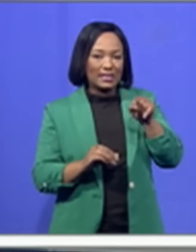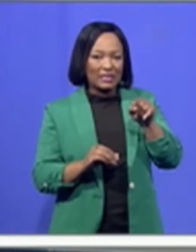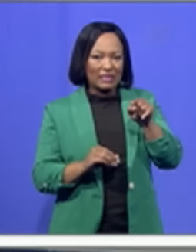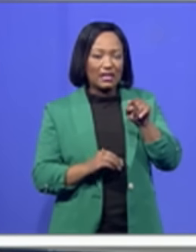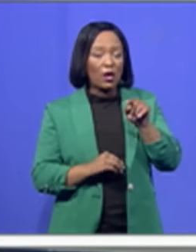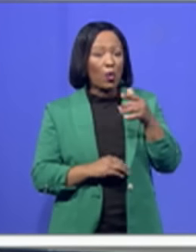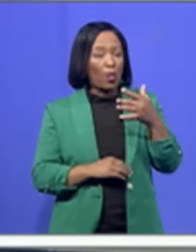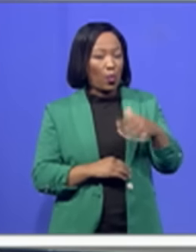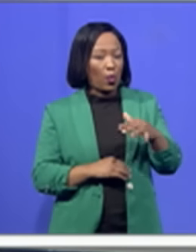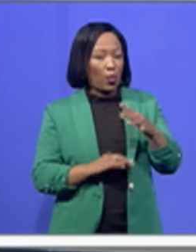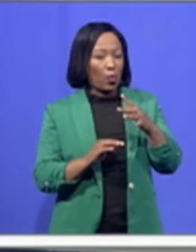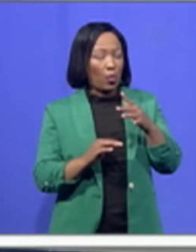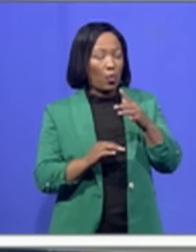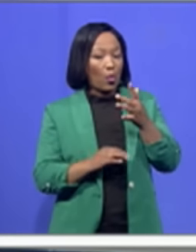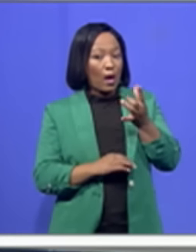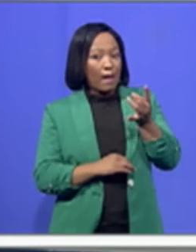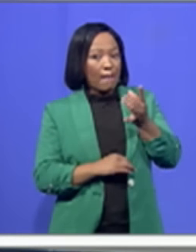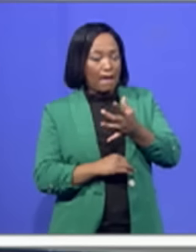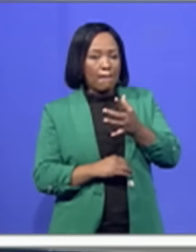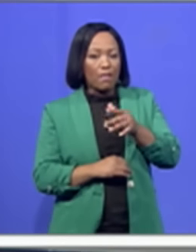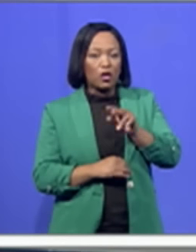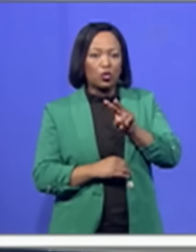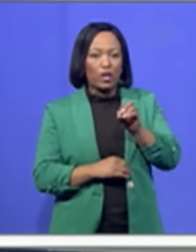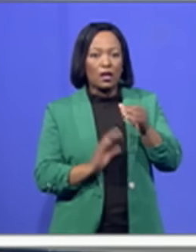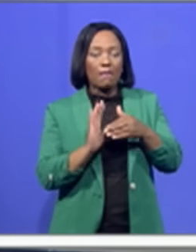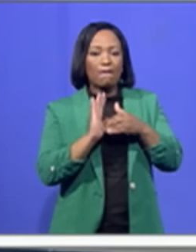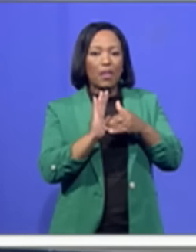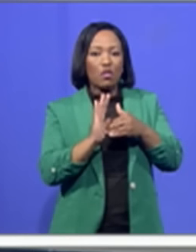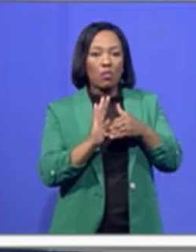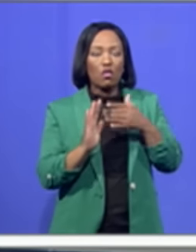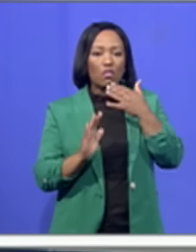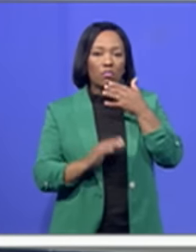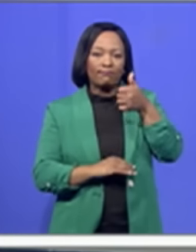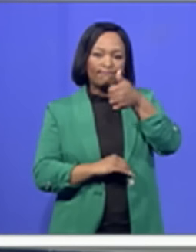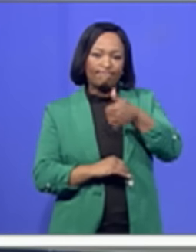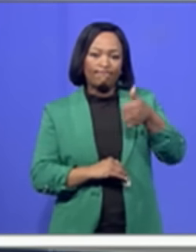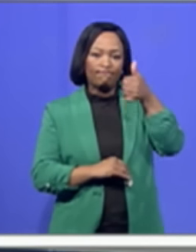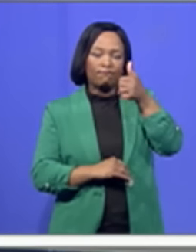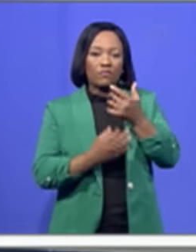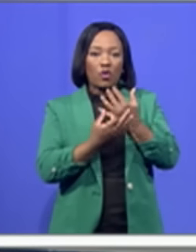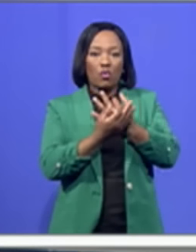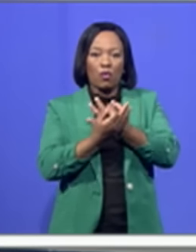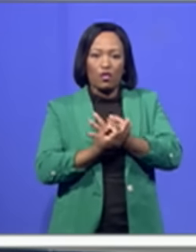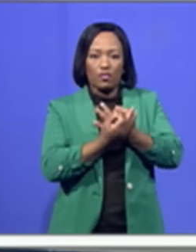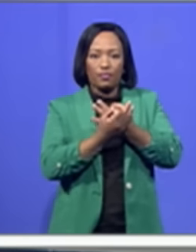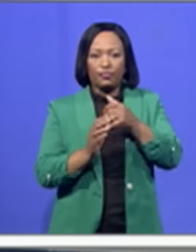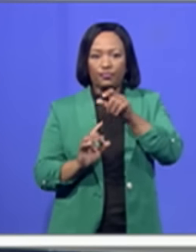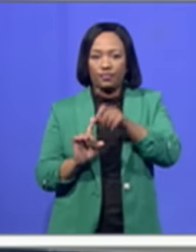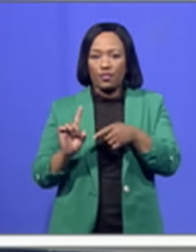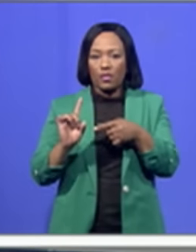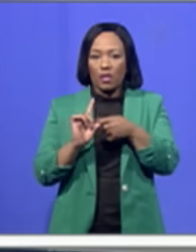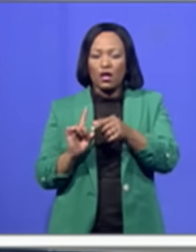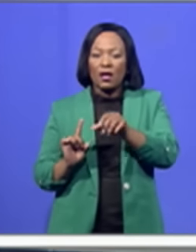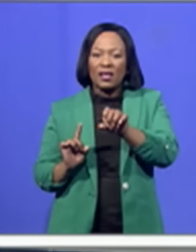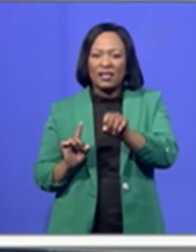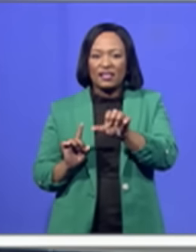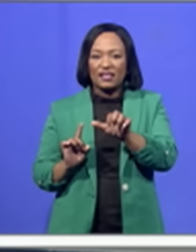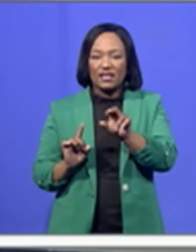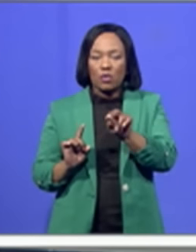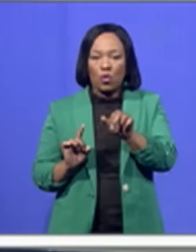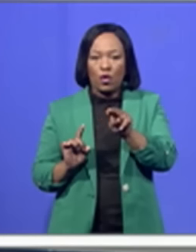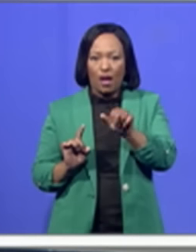bja dimilione tše 200 go dirilwe ka taelo ya hlogo ya lekala la Hawks ka KwaZulu-Natal Majoro General Lesetša Senona